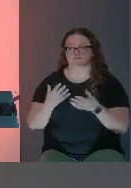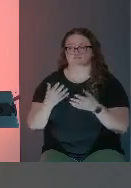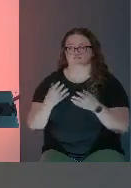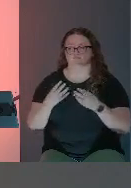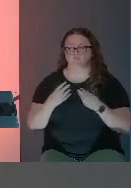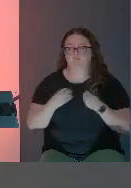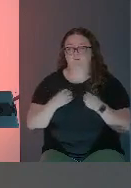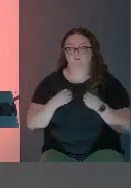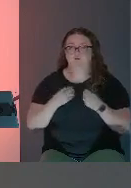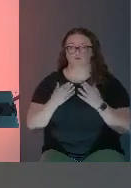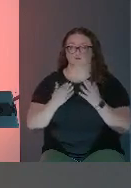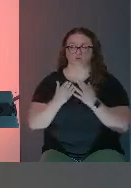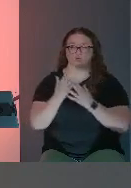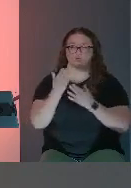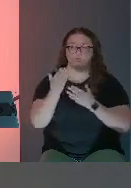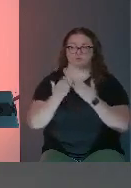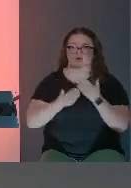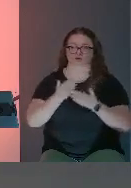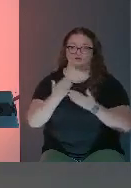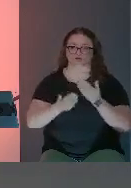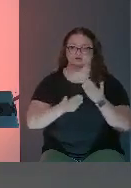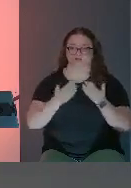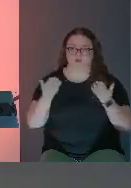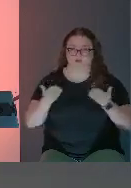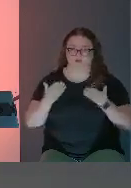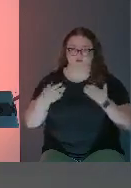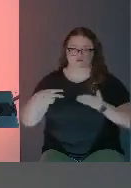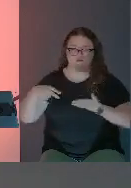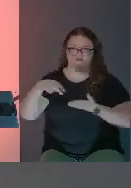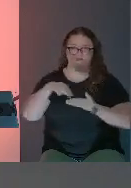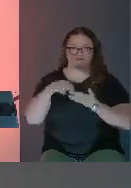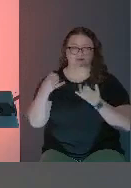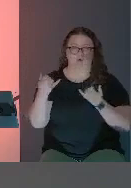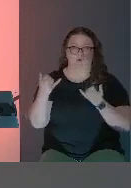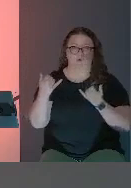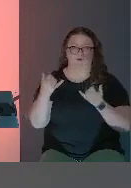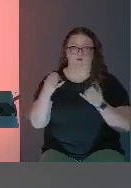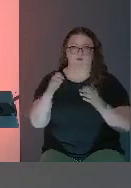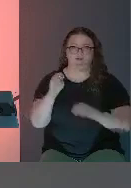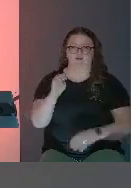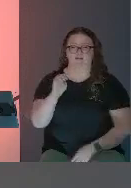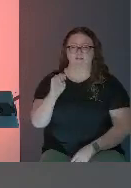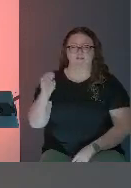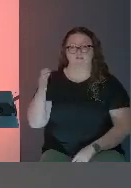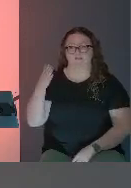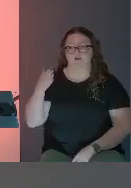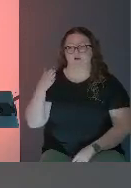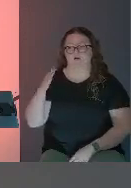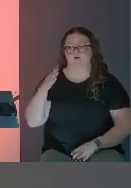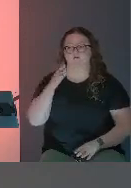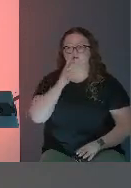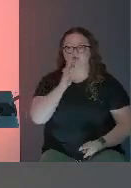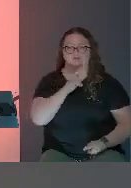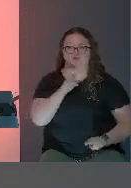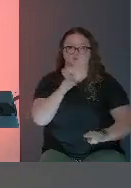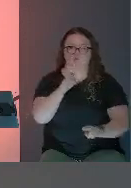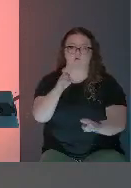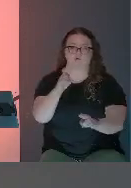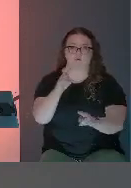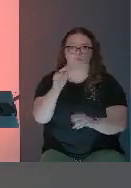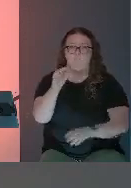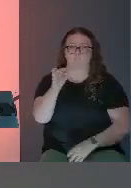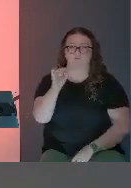that process. And here they are standing on the east side of the Jordan. And Moses says something